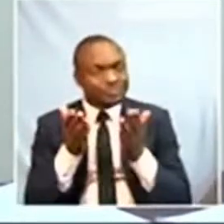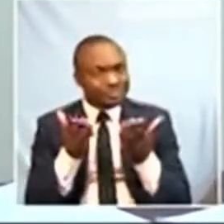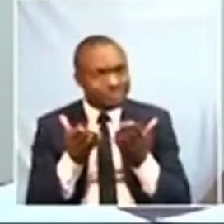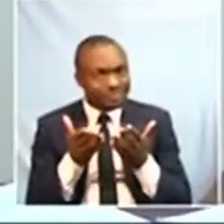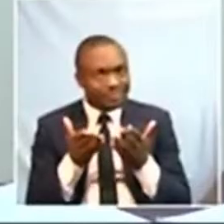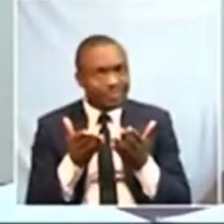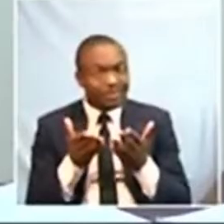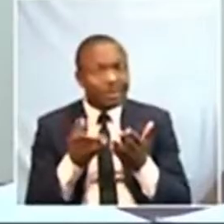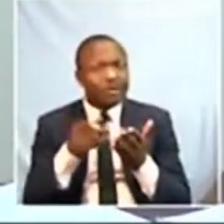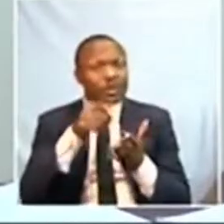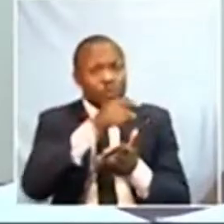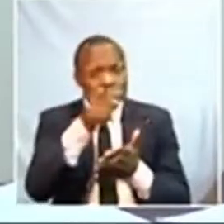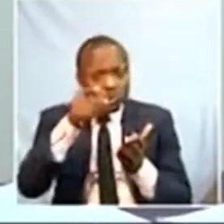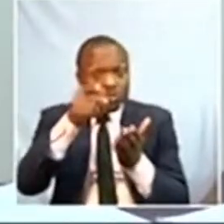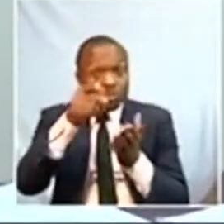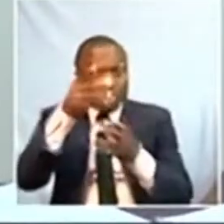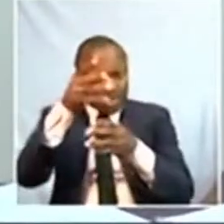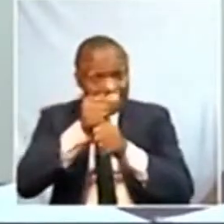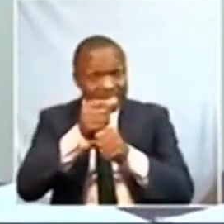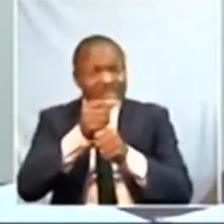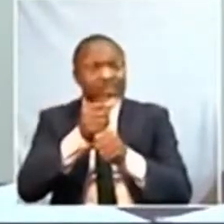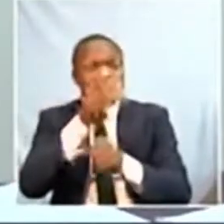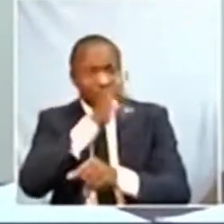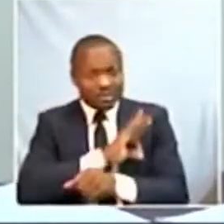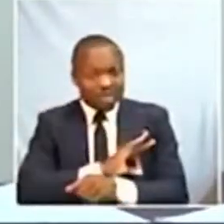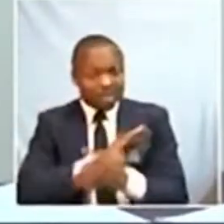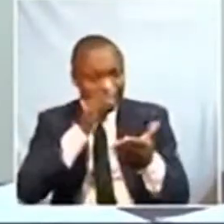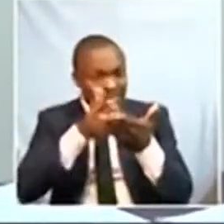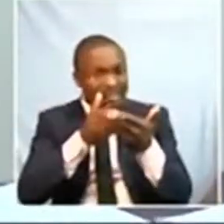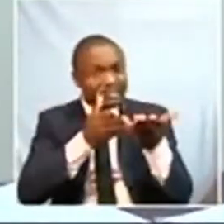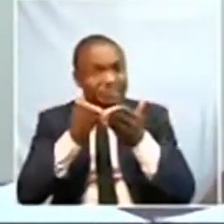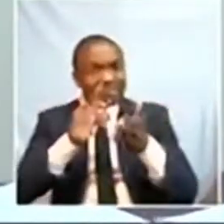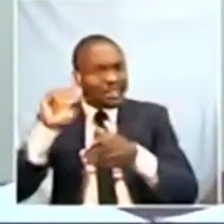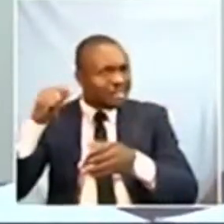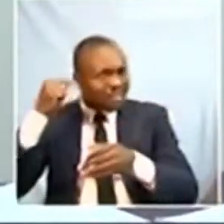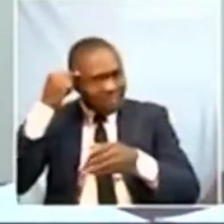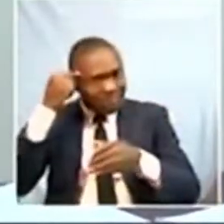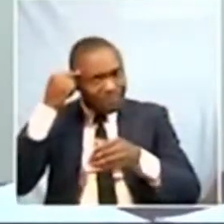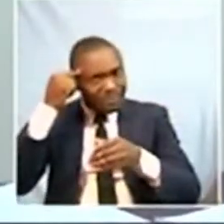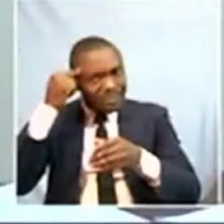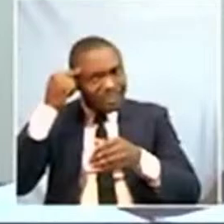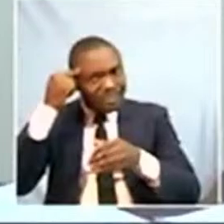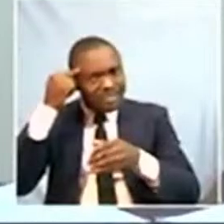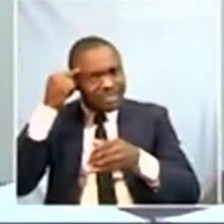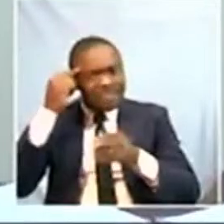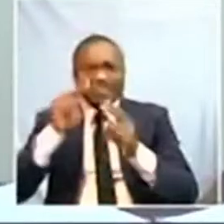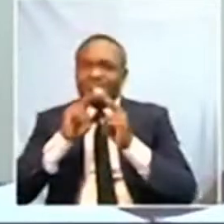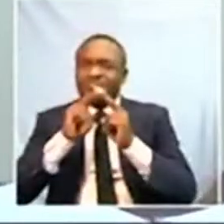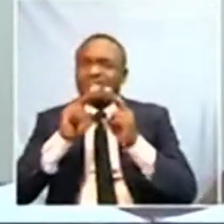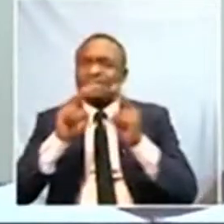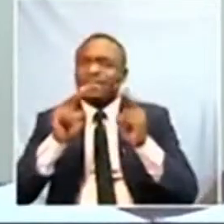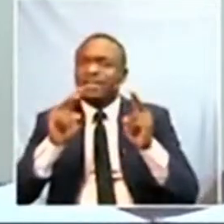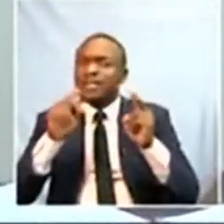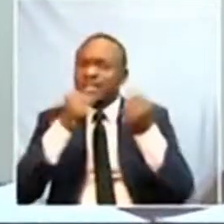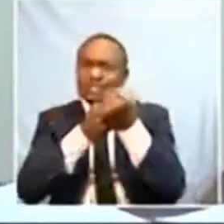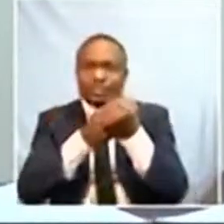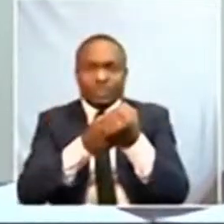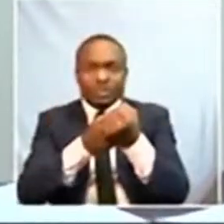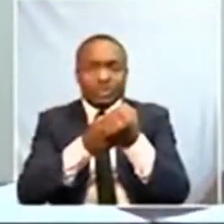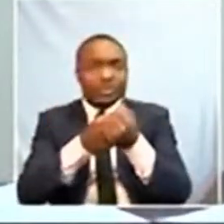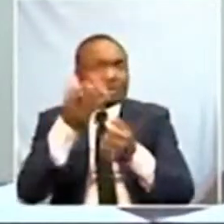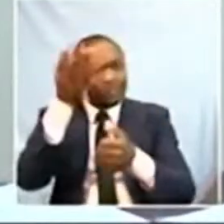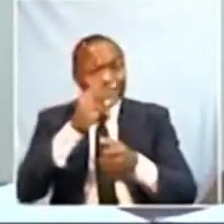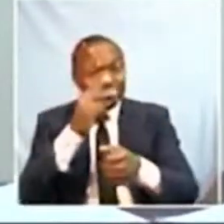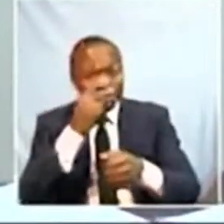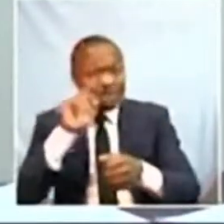we are paid for service. We are paid for service. And this government is so generous, very generous government. I've never seen